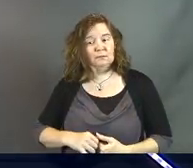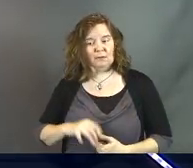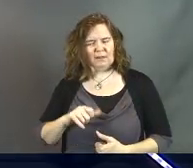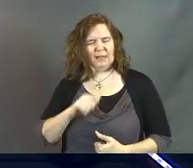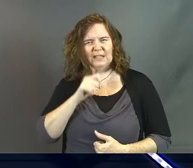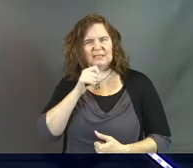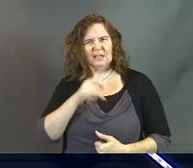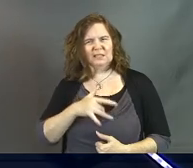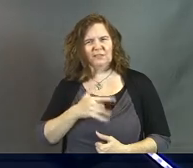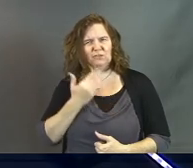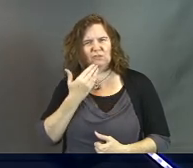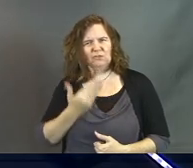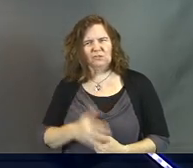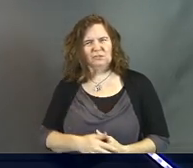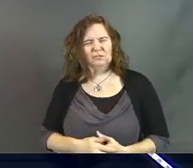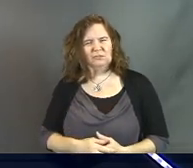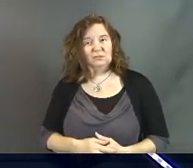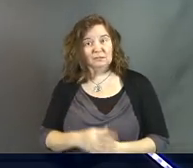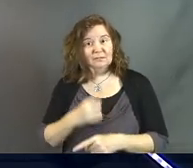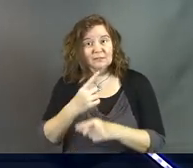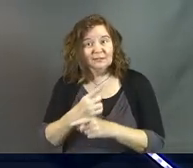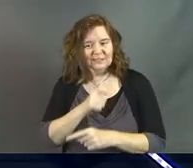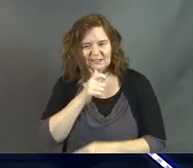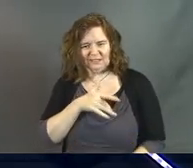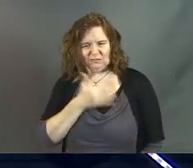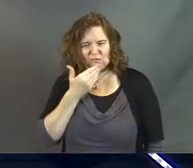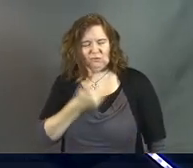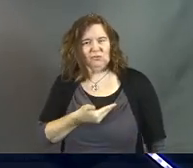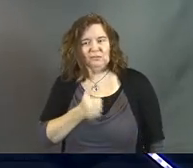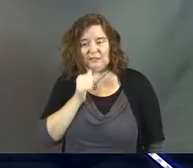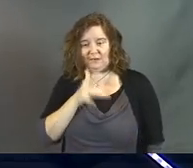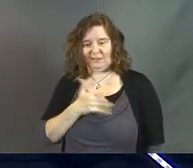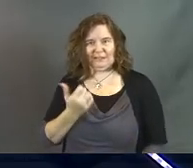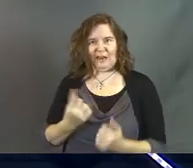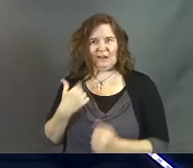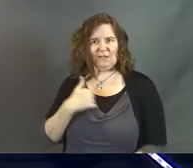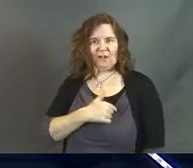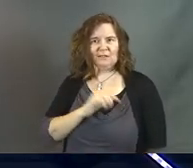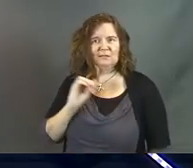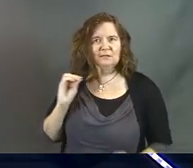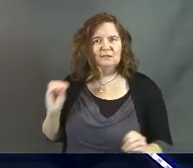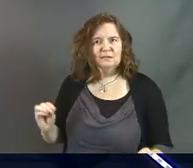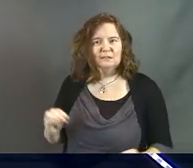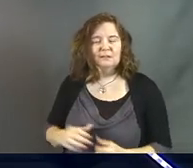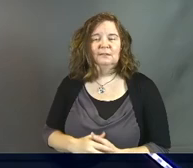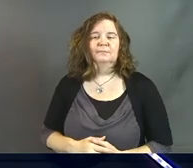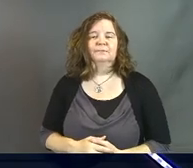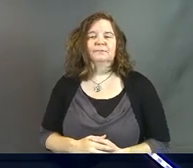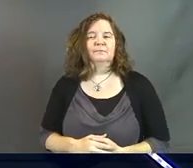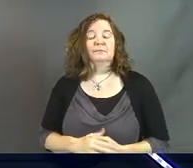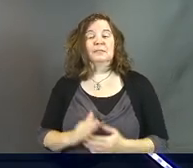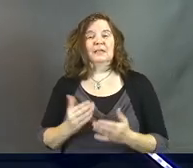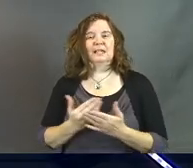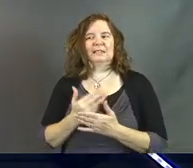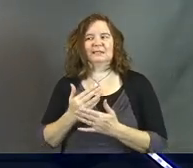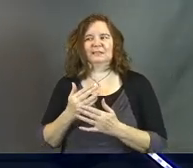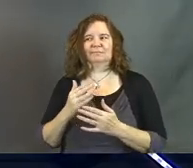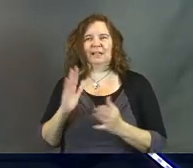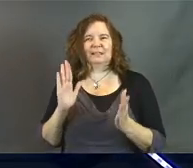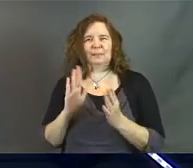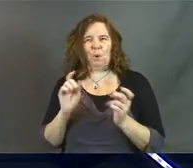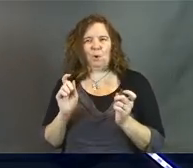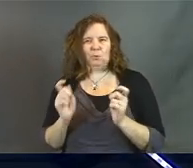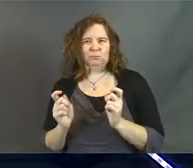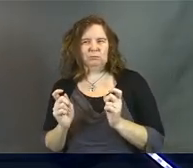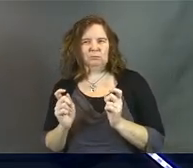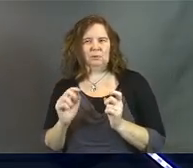That doesn't feel good, does it? Doesn't feel good. It wouldn't feel good to any of us. It's a nuance. Can we agree that